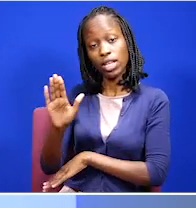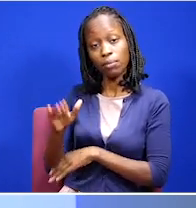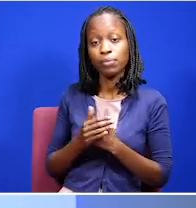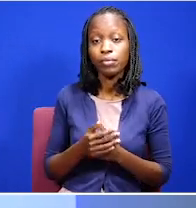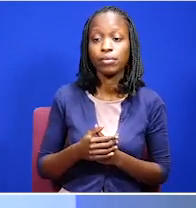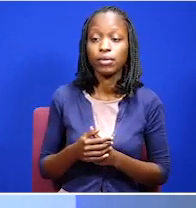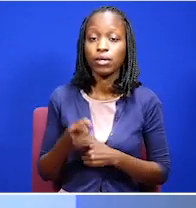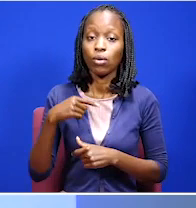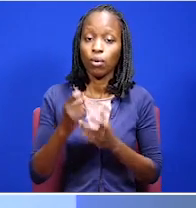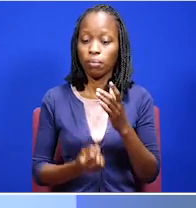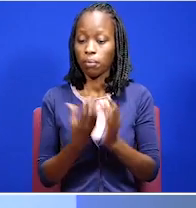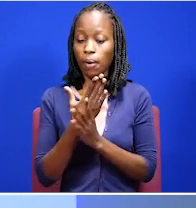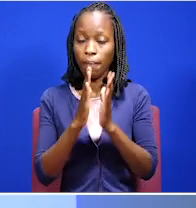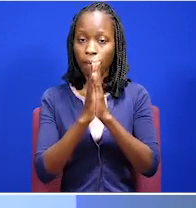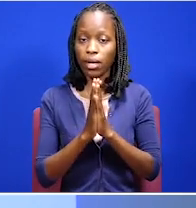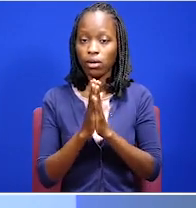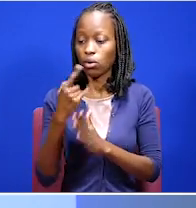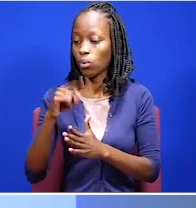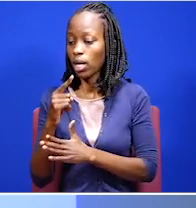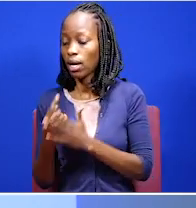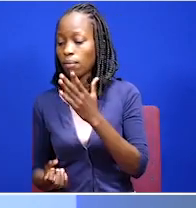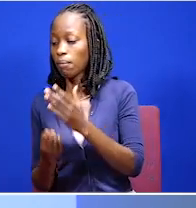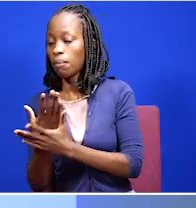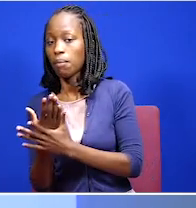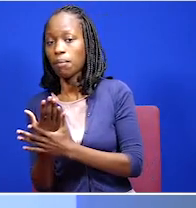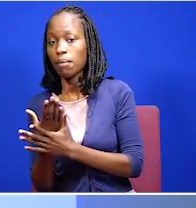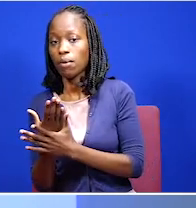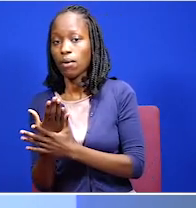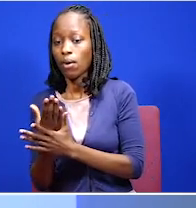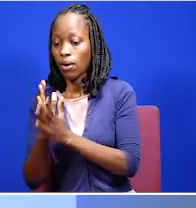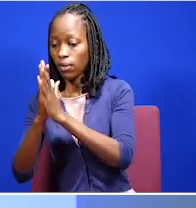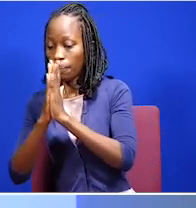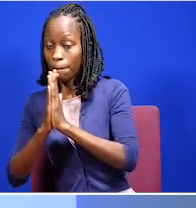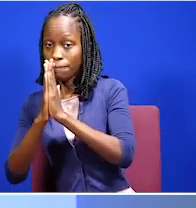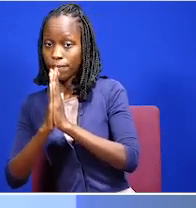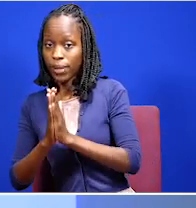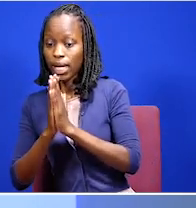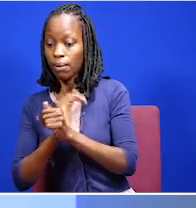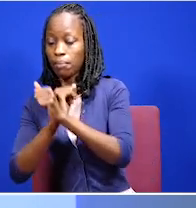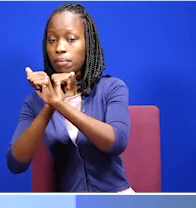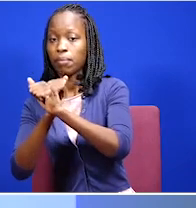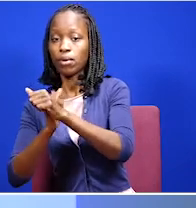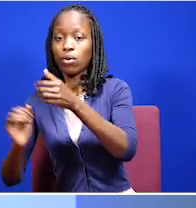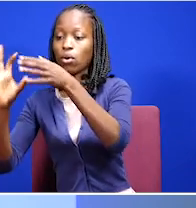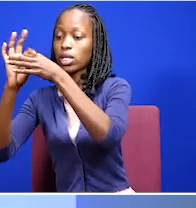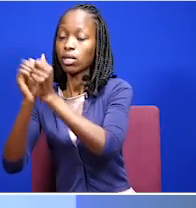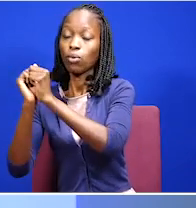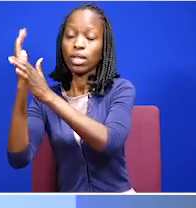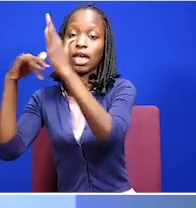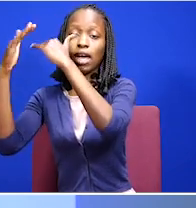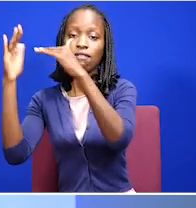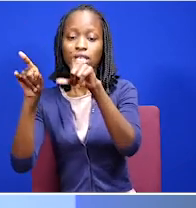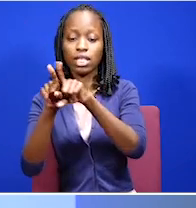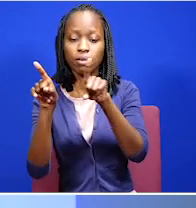that person. We are activating prayer. We are activating this whole weapon of prayer, connecting